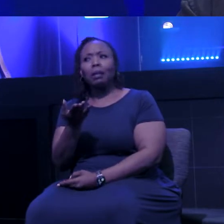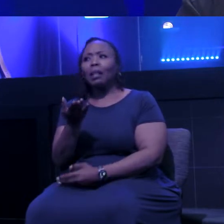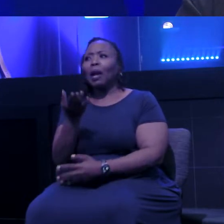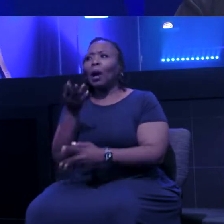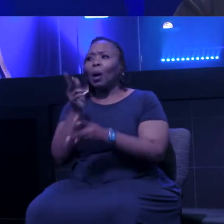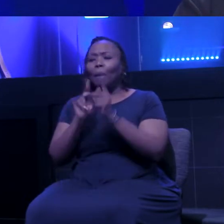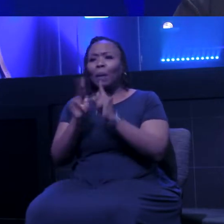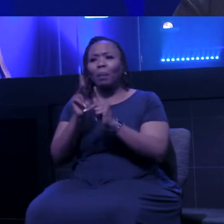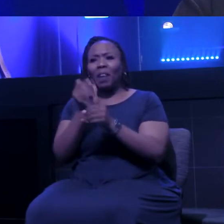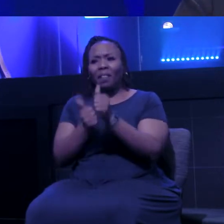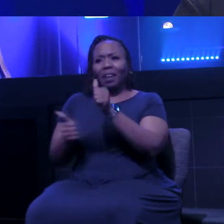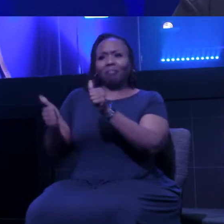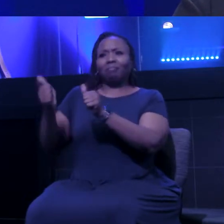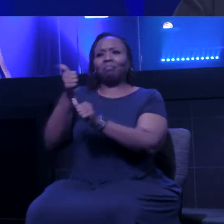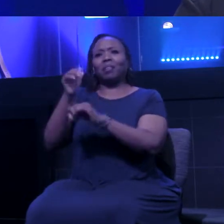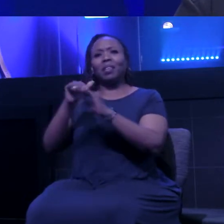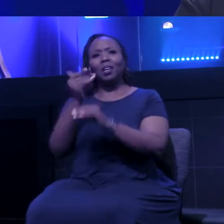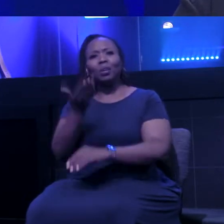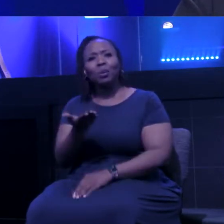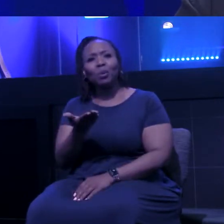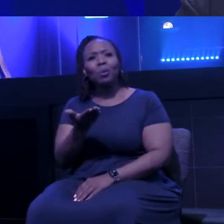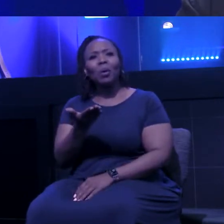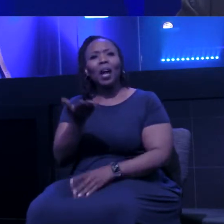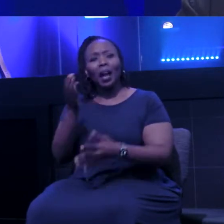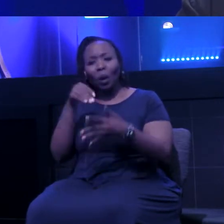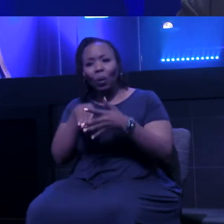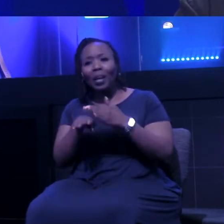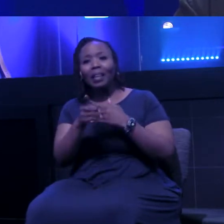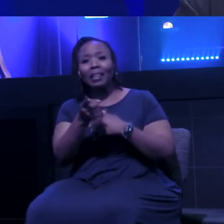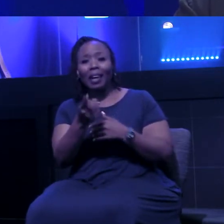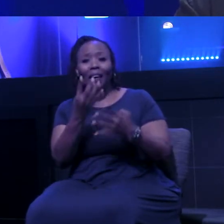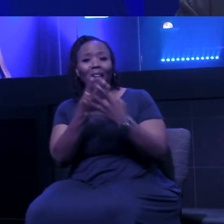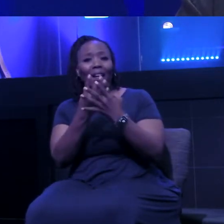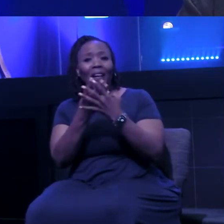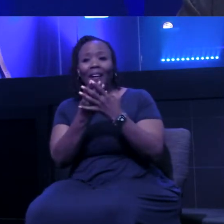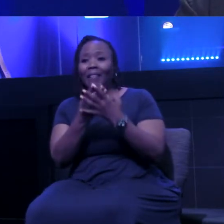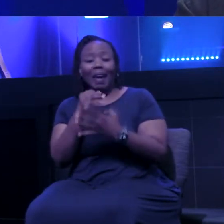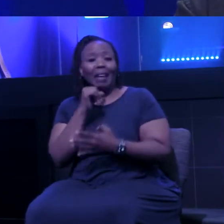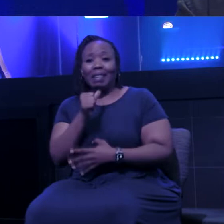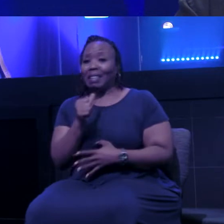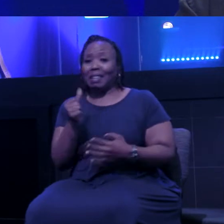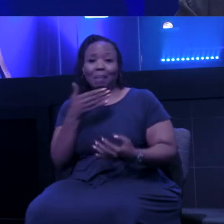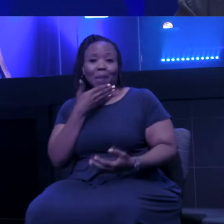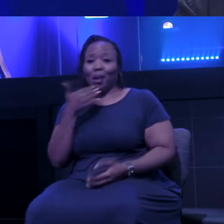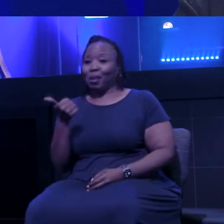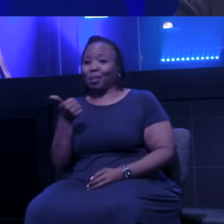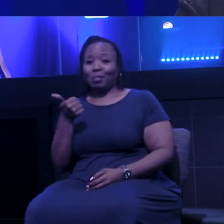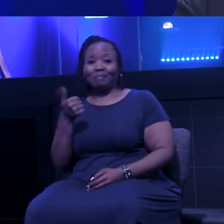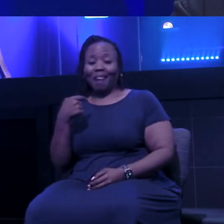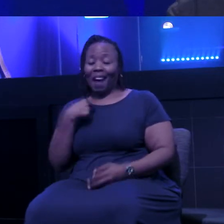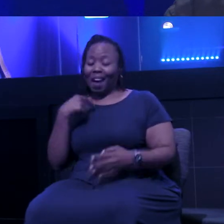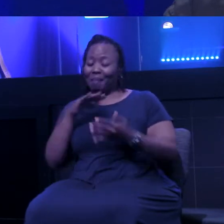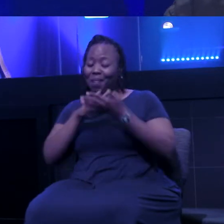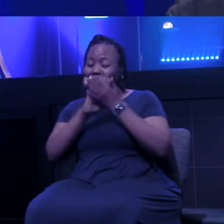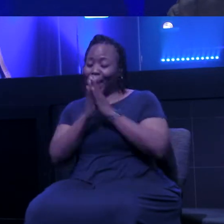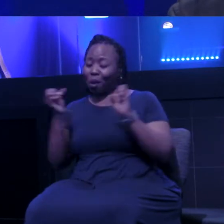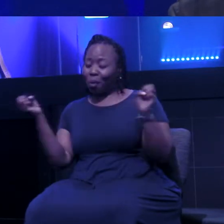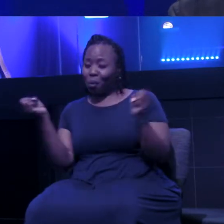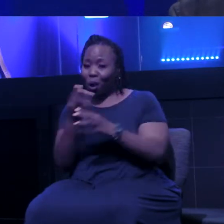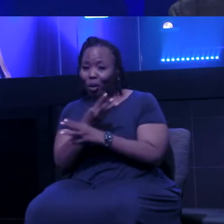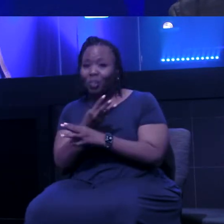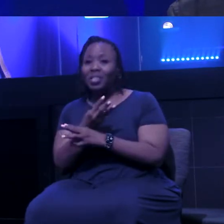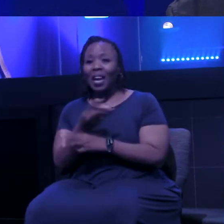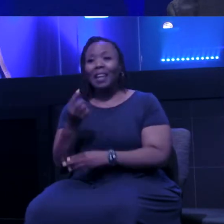it. And going in there, I didn't get any better. I got worse. But as I got worse,